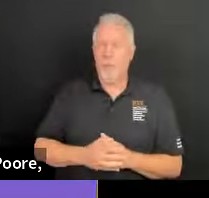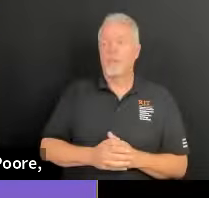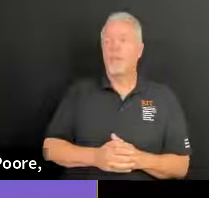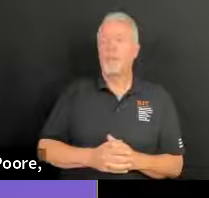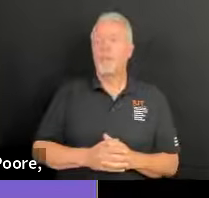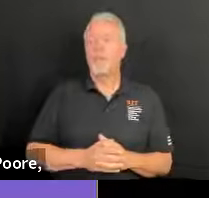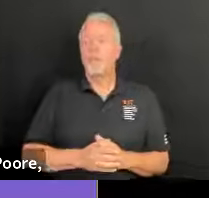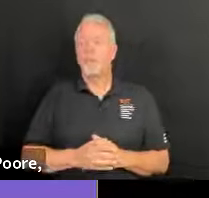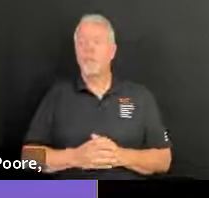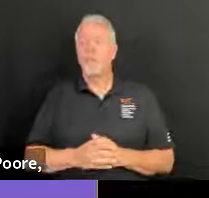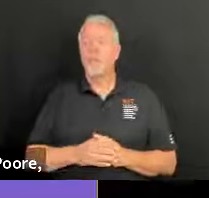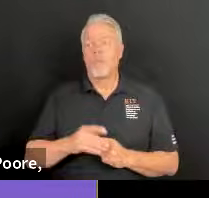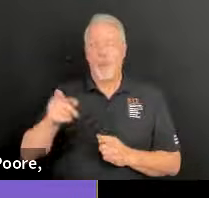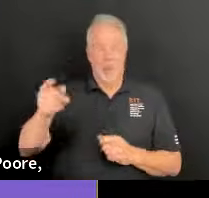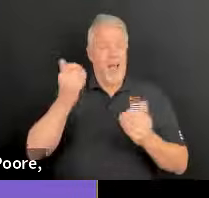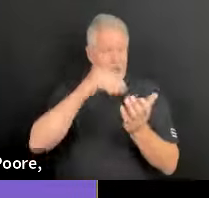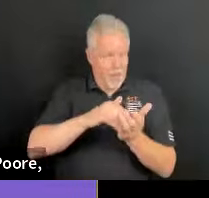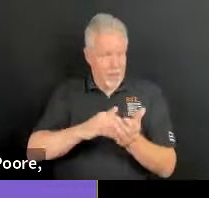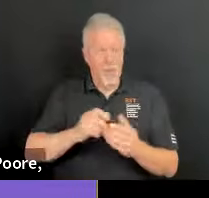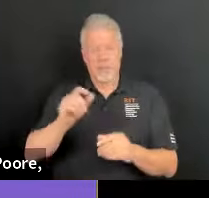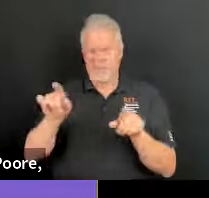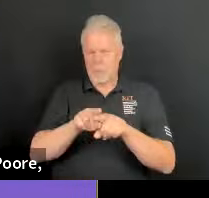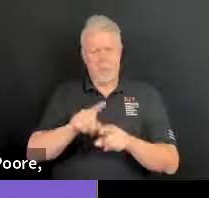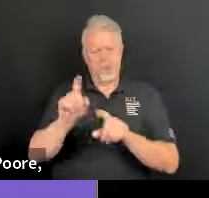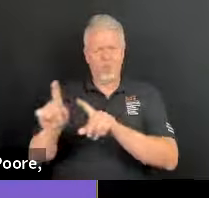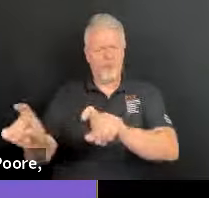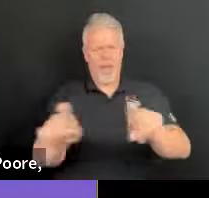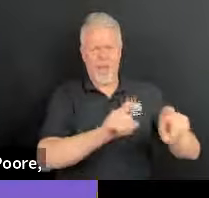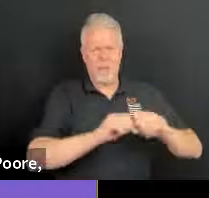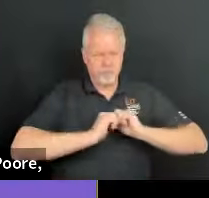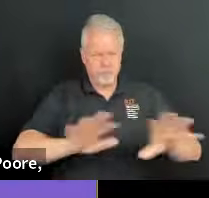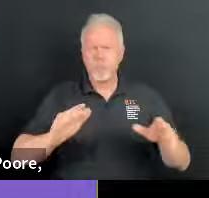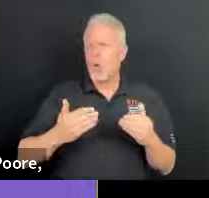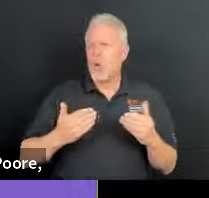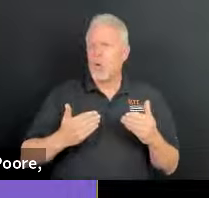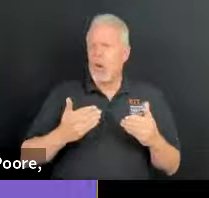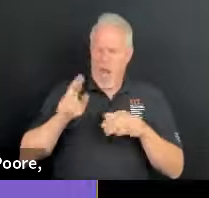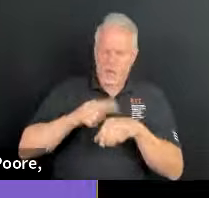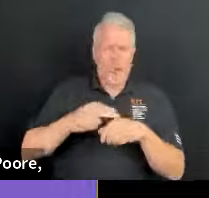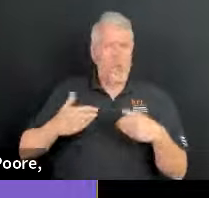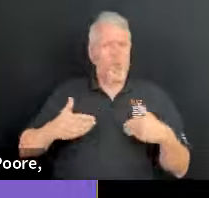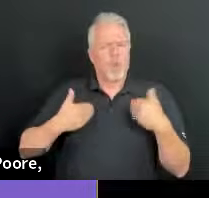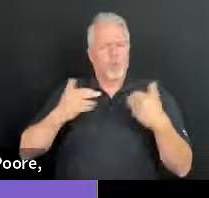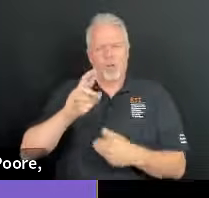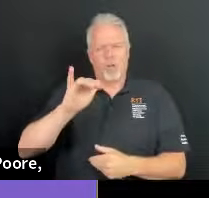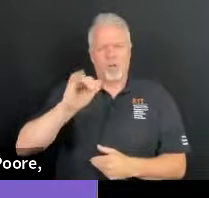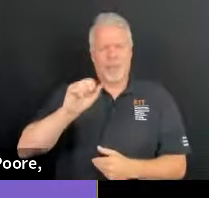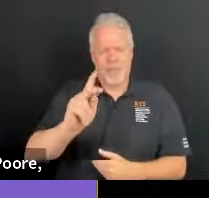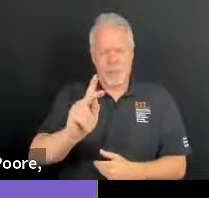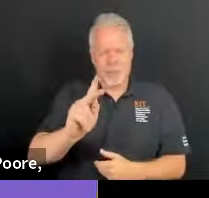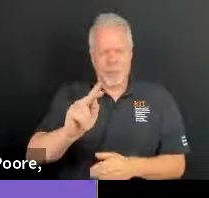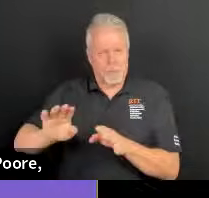This graph is showing more about drinking. This was a survey that was, again, distributed